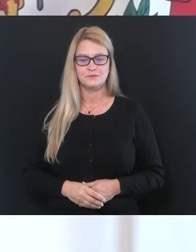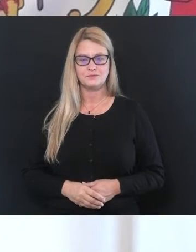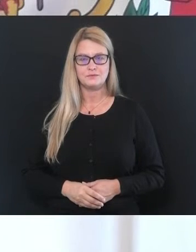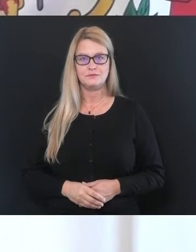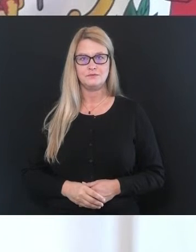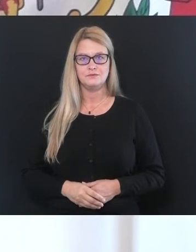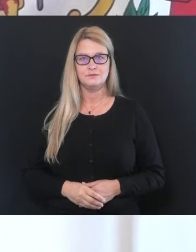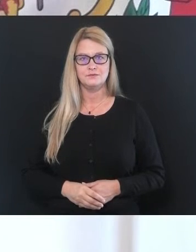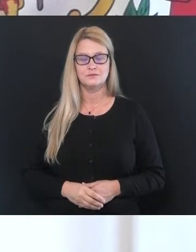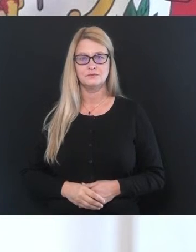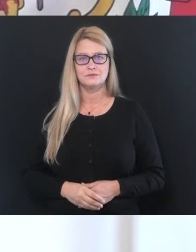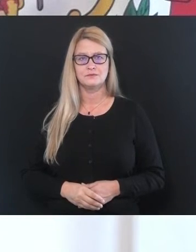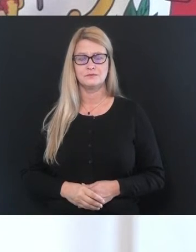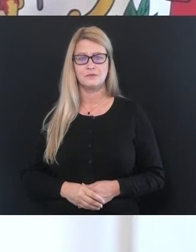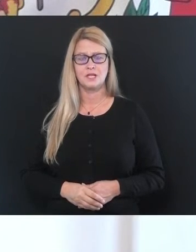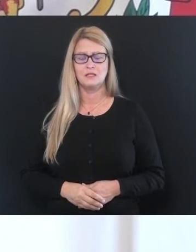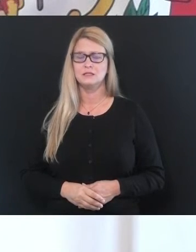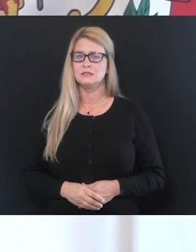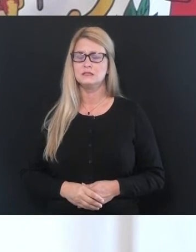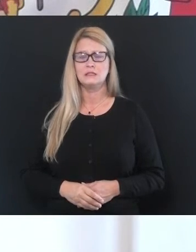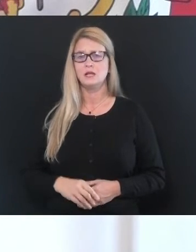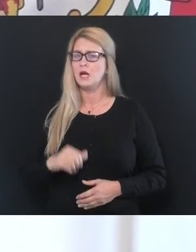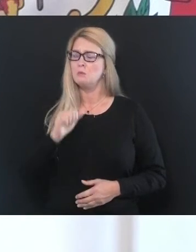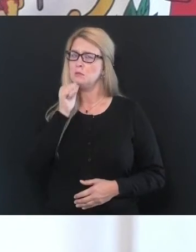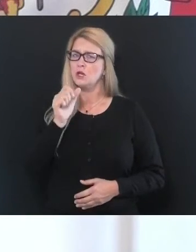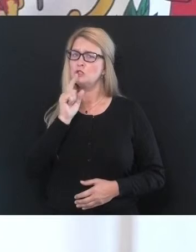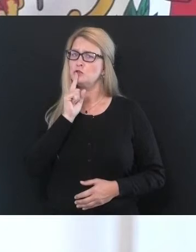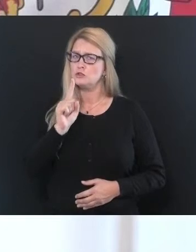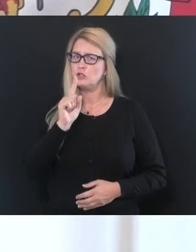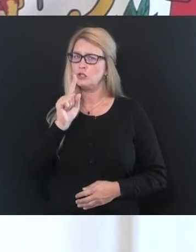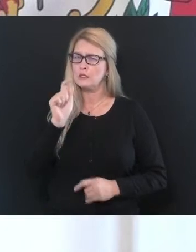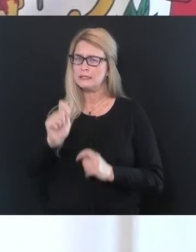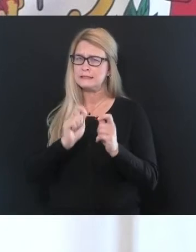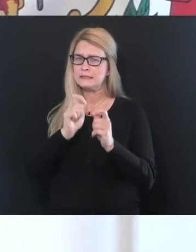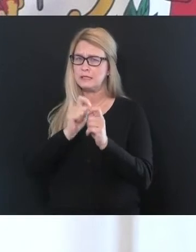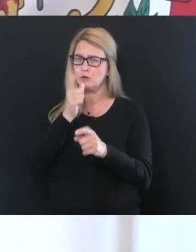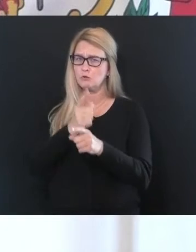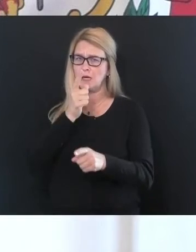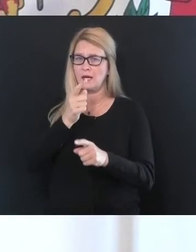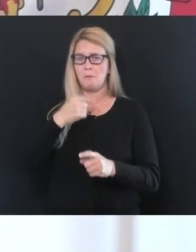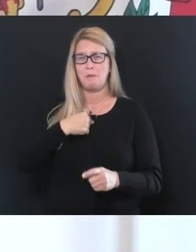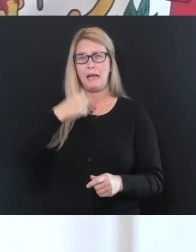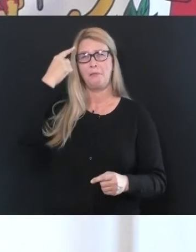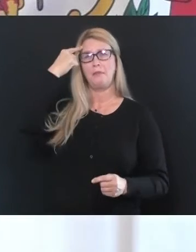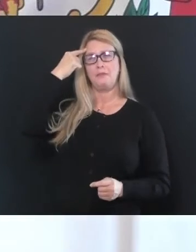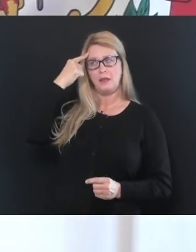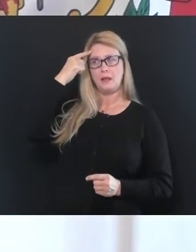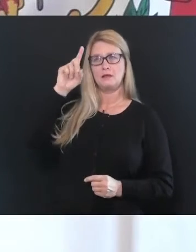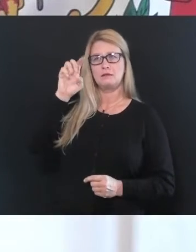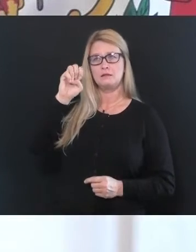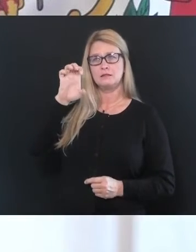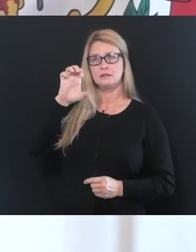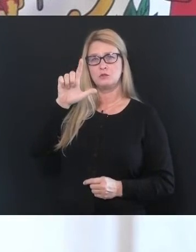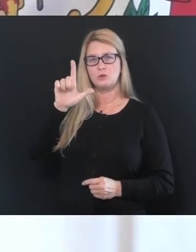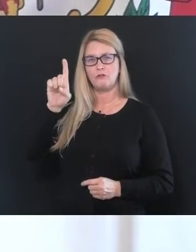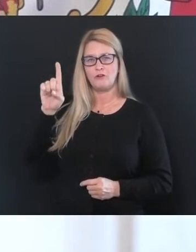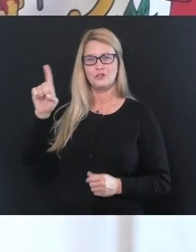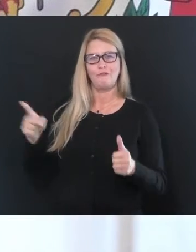I'm not absolutely positive of this, but I think that December the 21st is the first day of